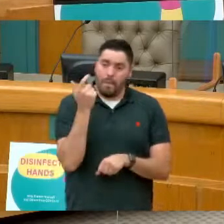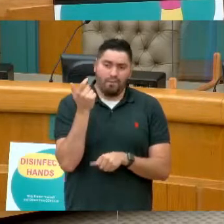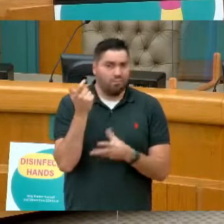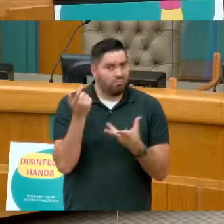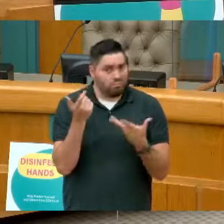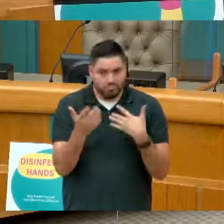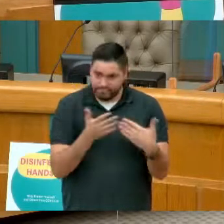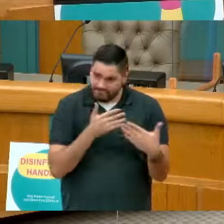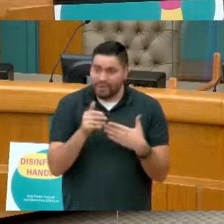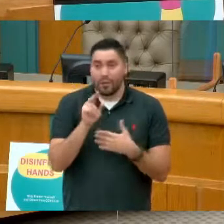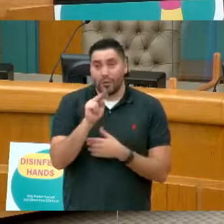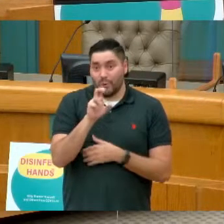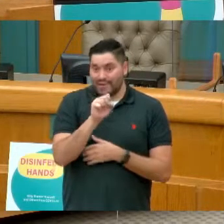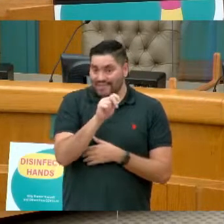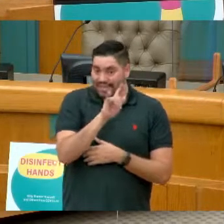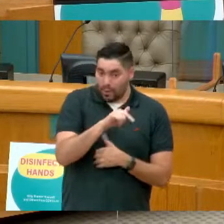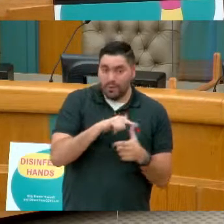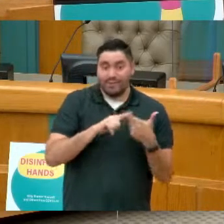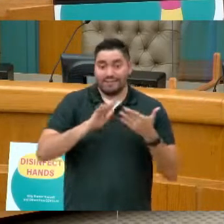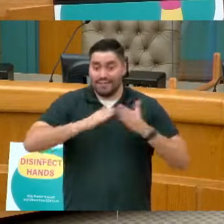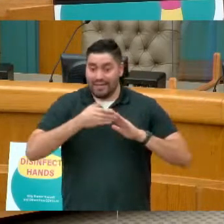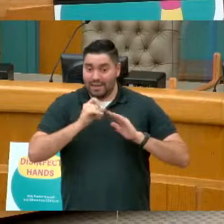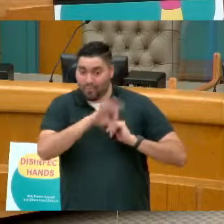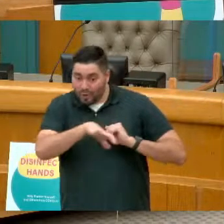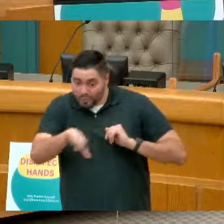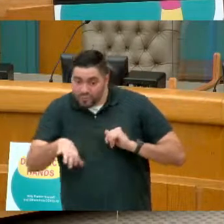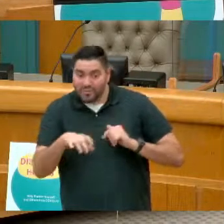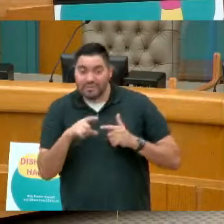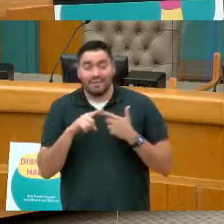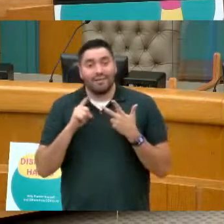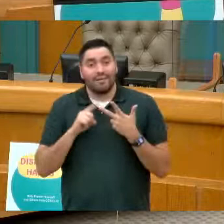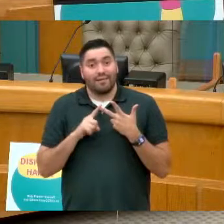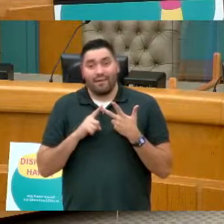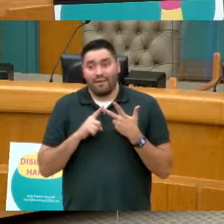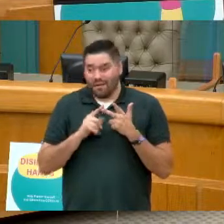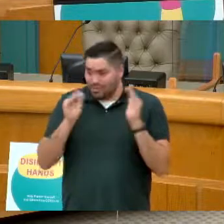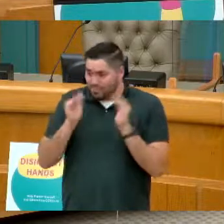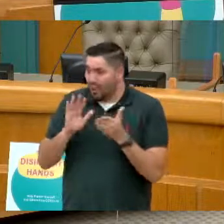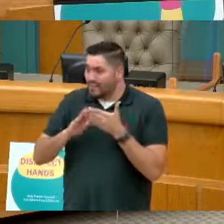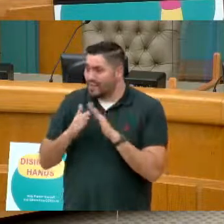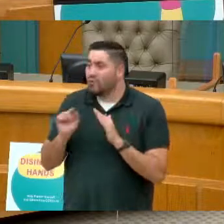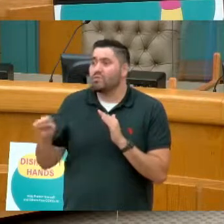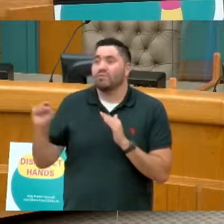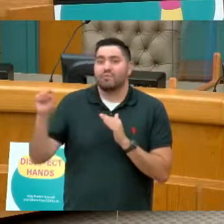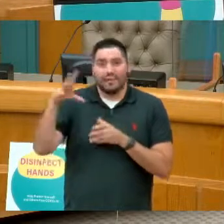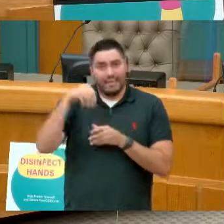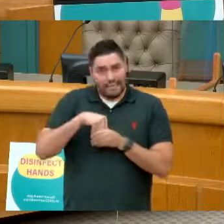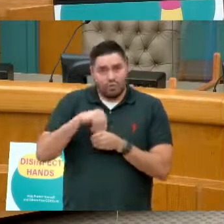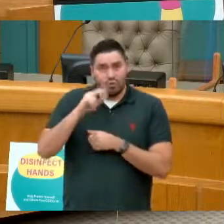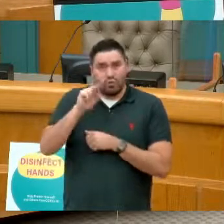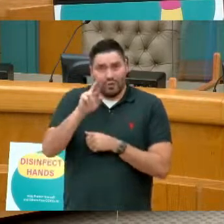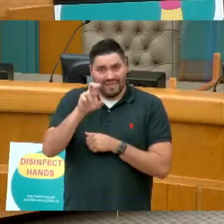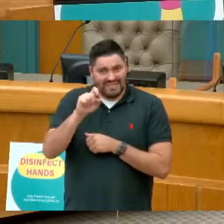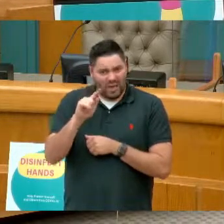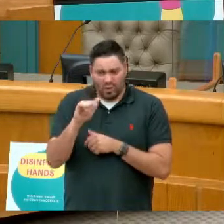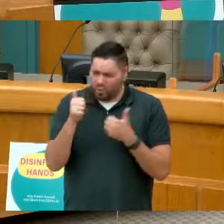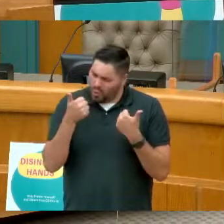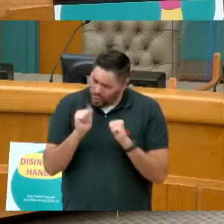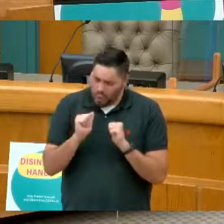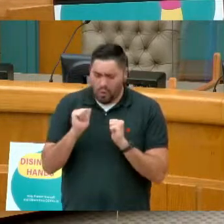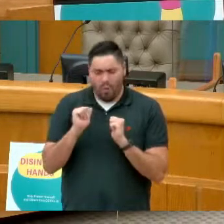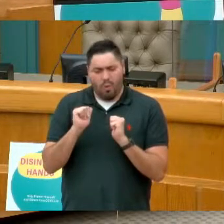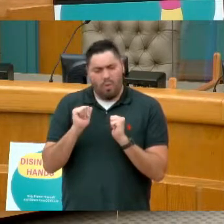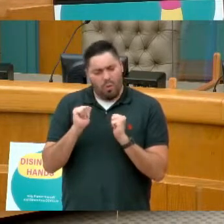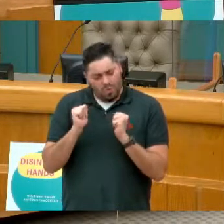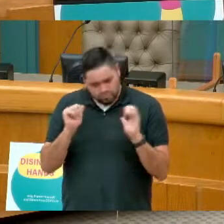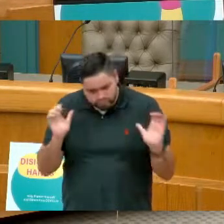Safe Nueces logo and be proud that your county has joined so many other urban counties throughout the state of Texas in making